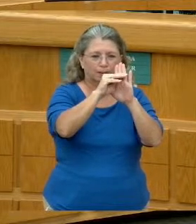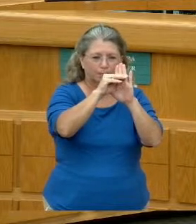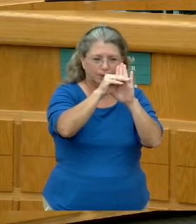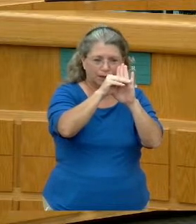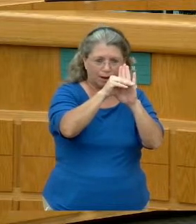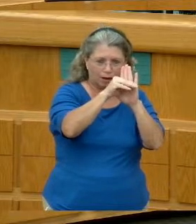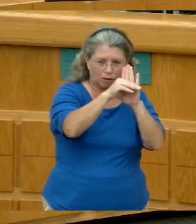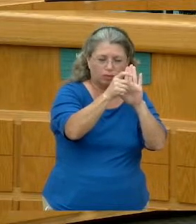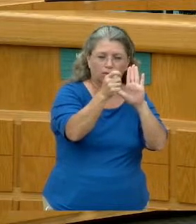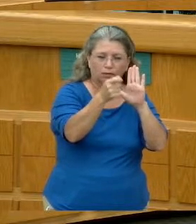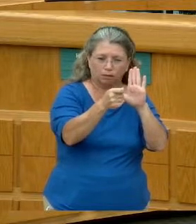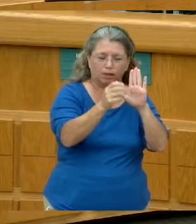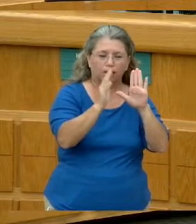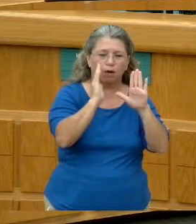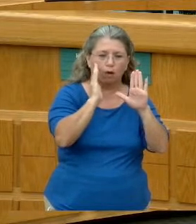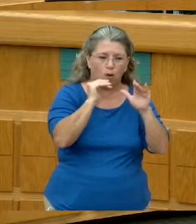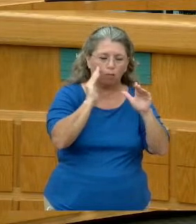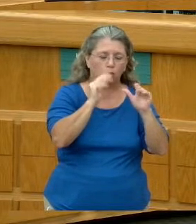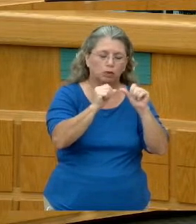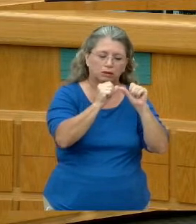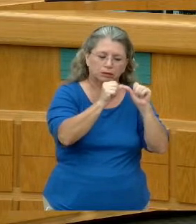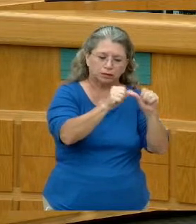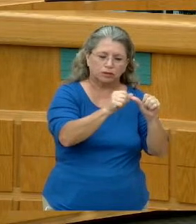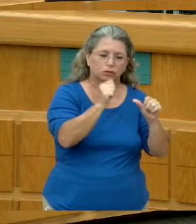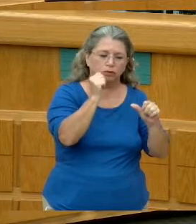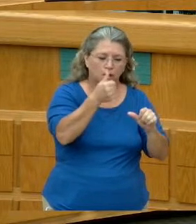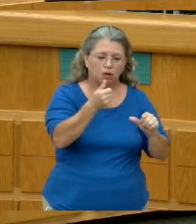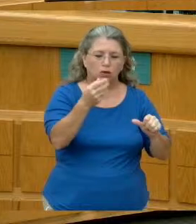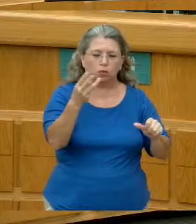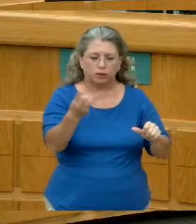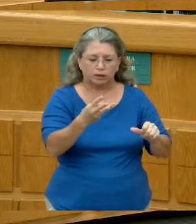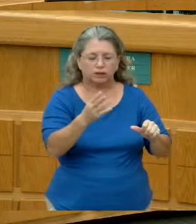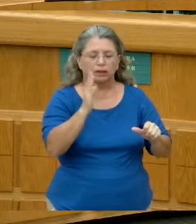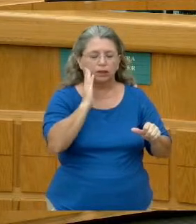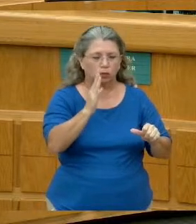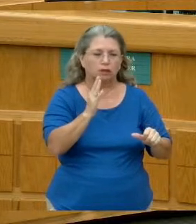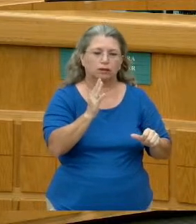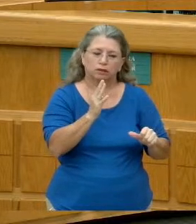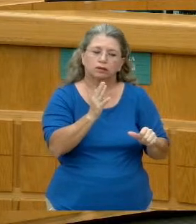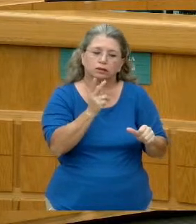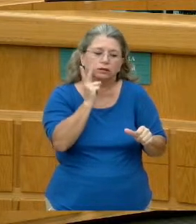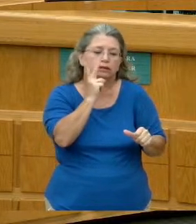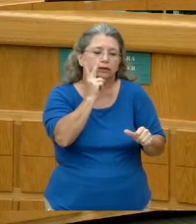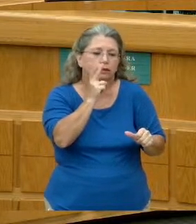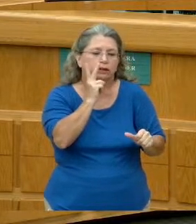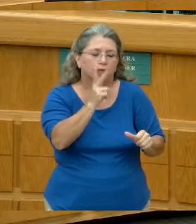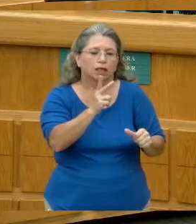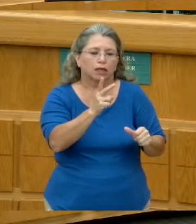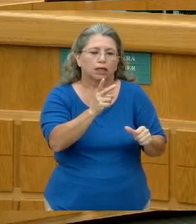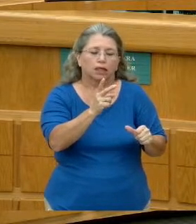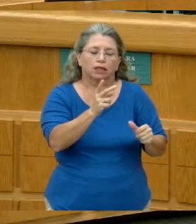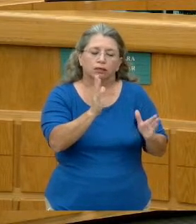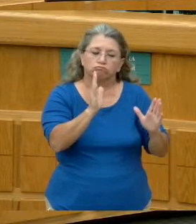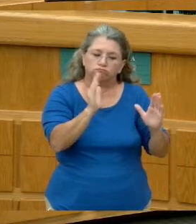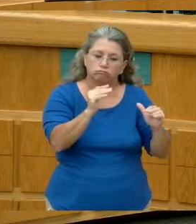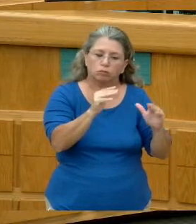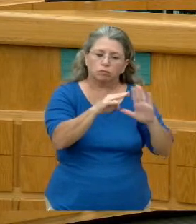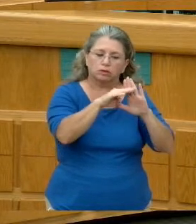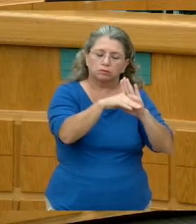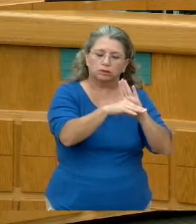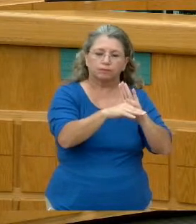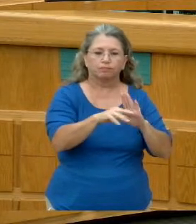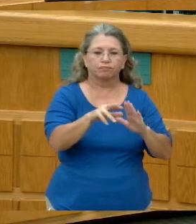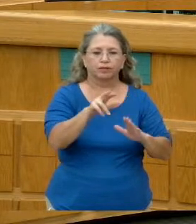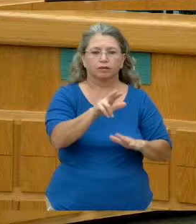continue. We'll see tomorrow, Wednesday, I think will be some telltale signs. 7-day average, as I mentioned, is 341